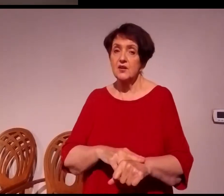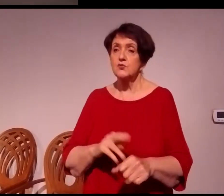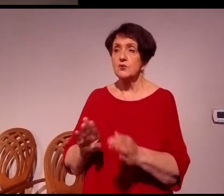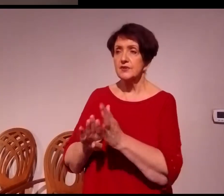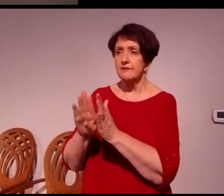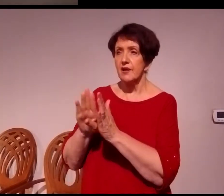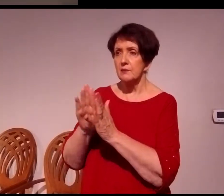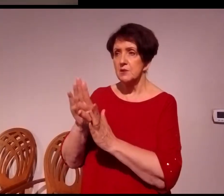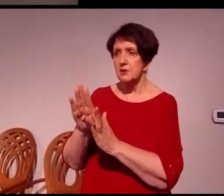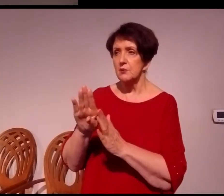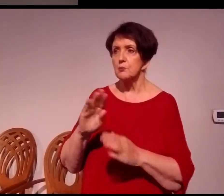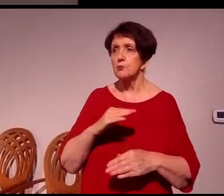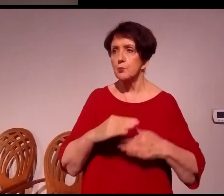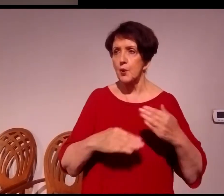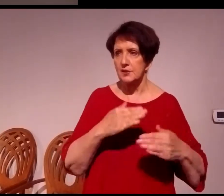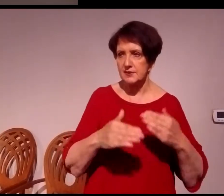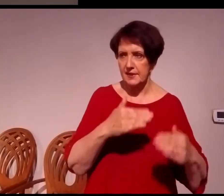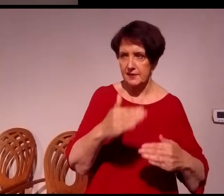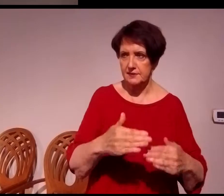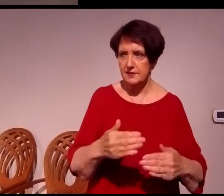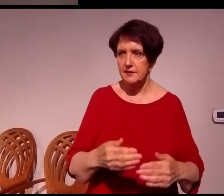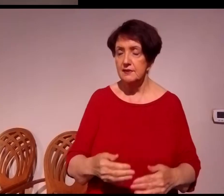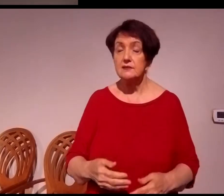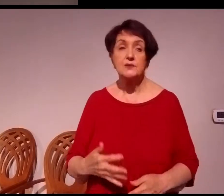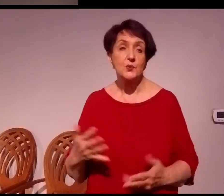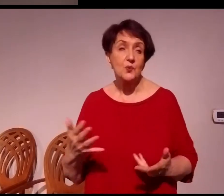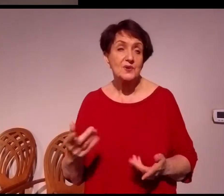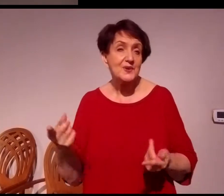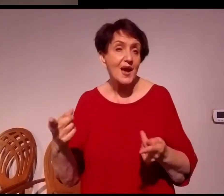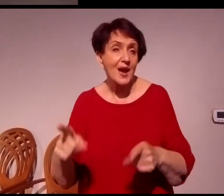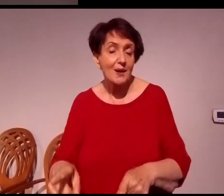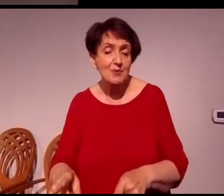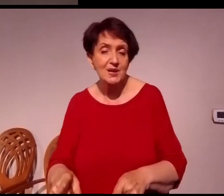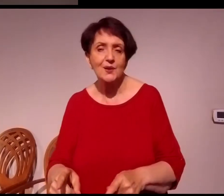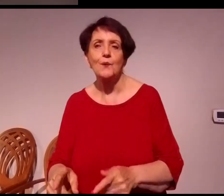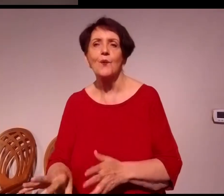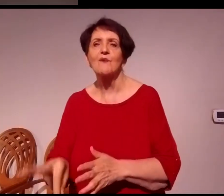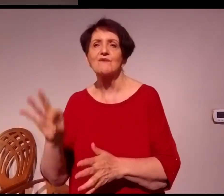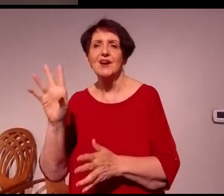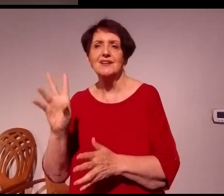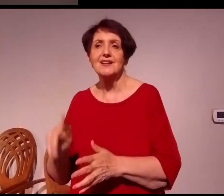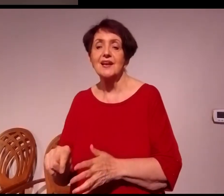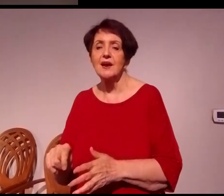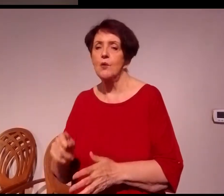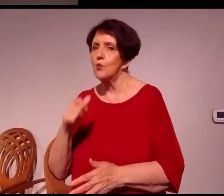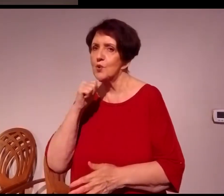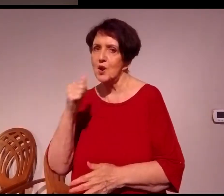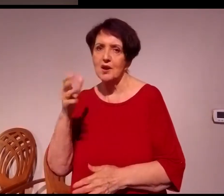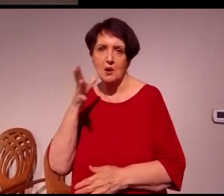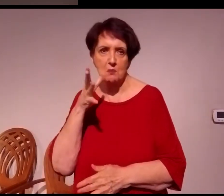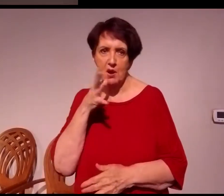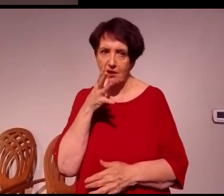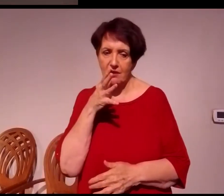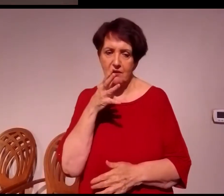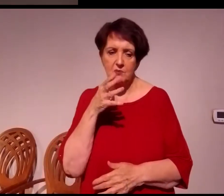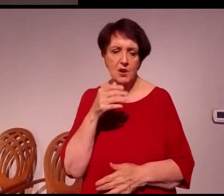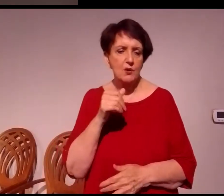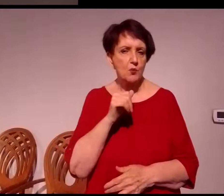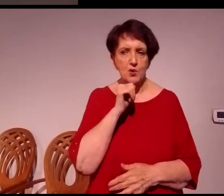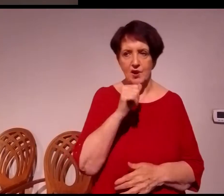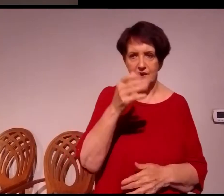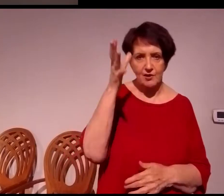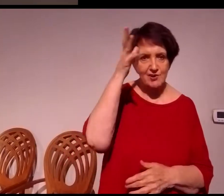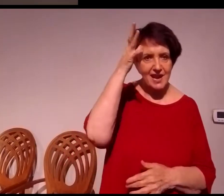developmental process. What's happening there is we are actually discovering that we're not our mom, that we're not our